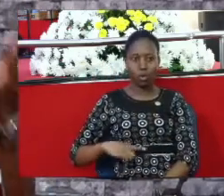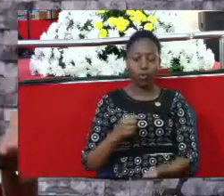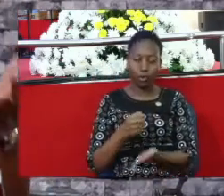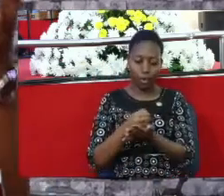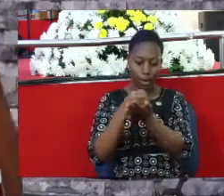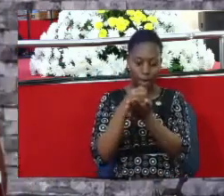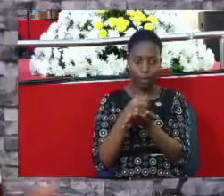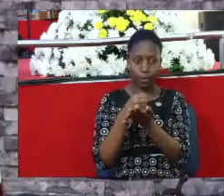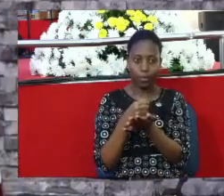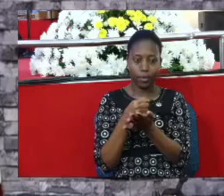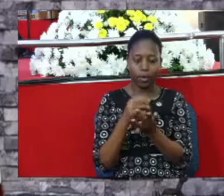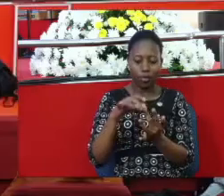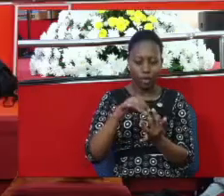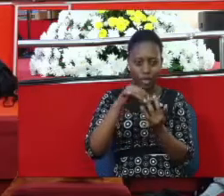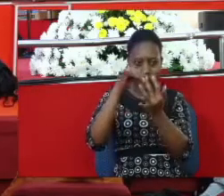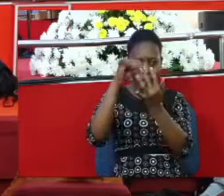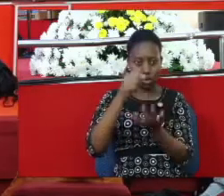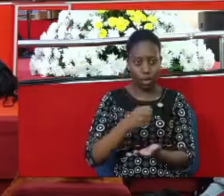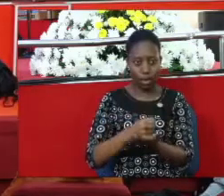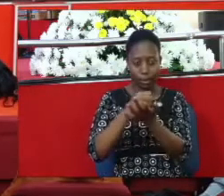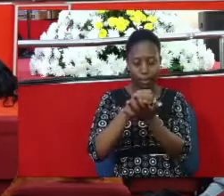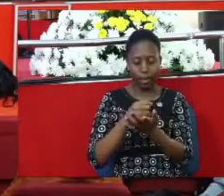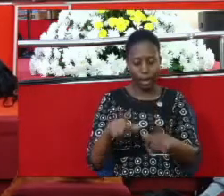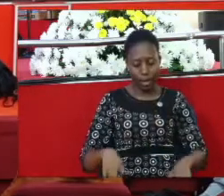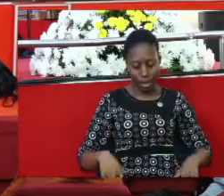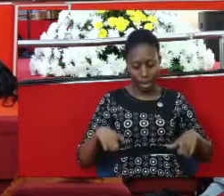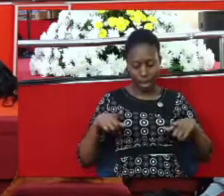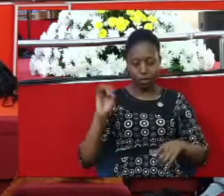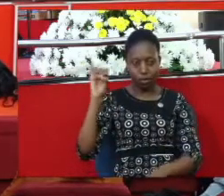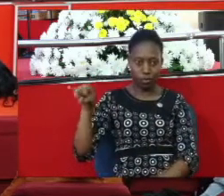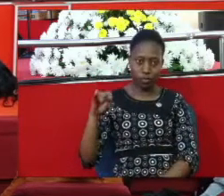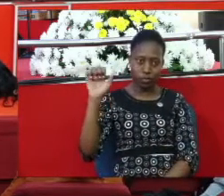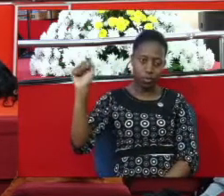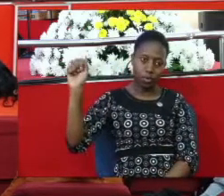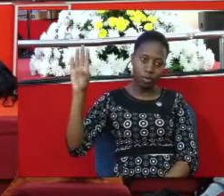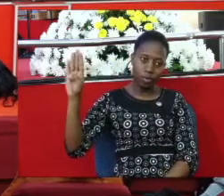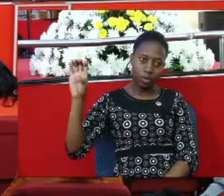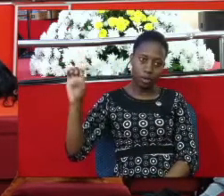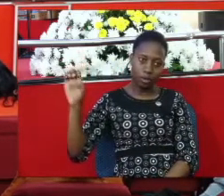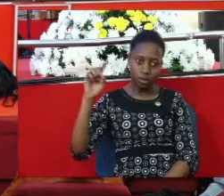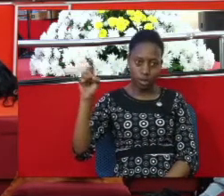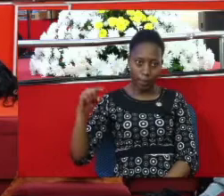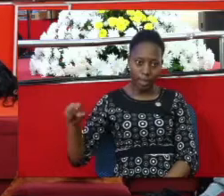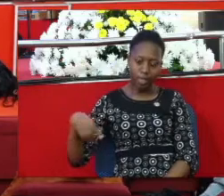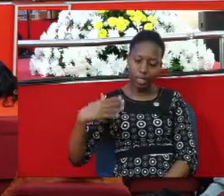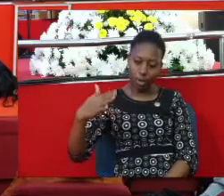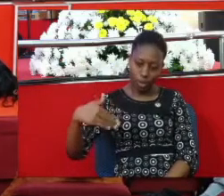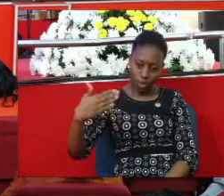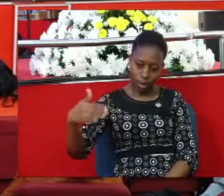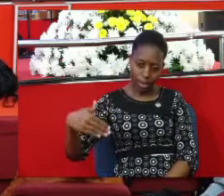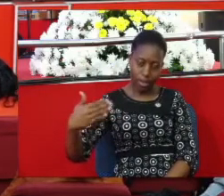of God upon his life. This was a daring prayer, and it was simple and